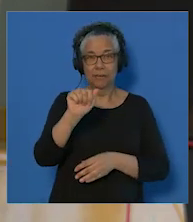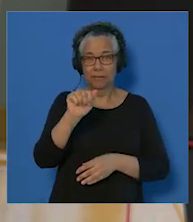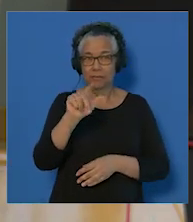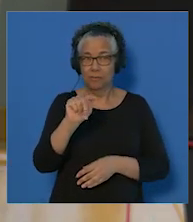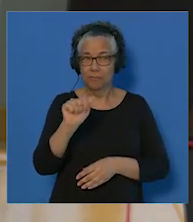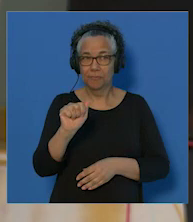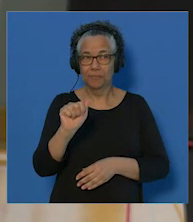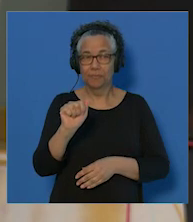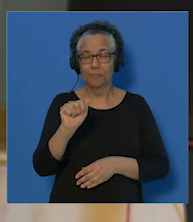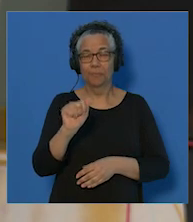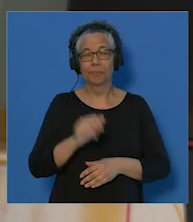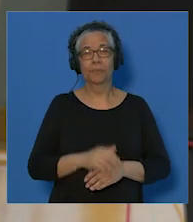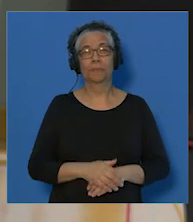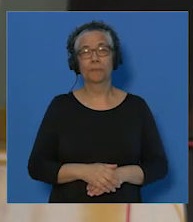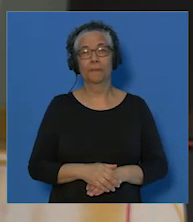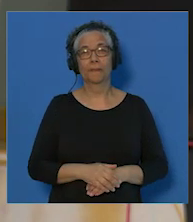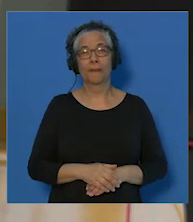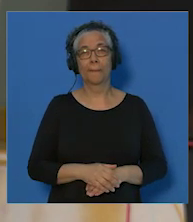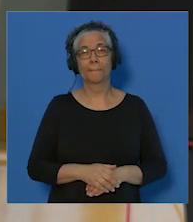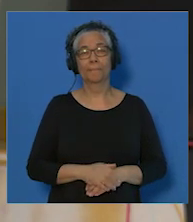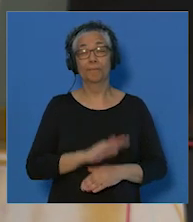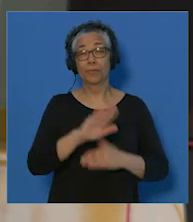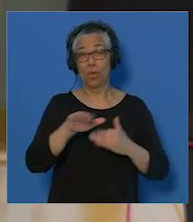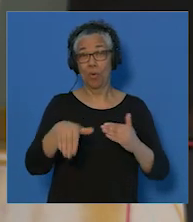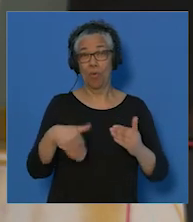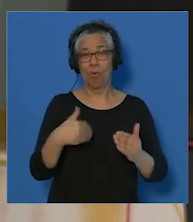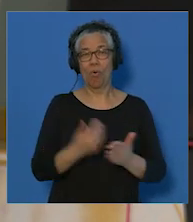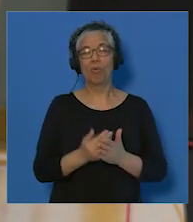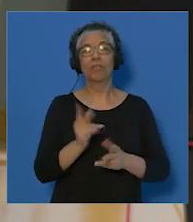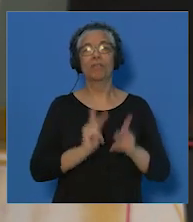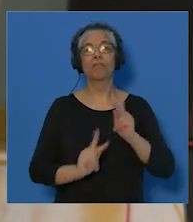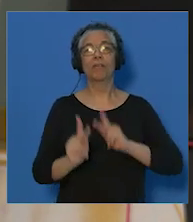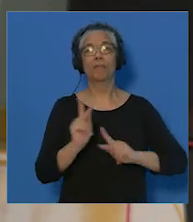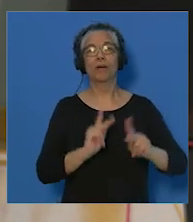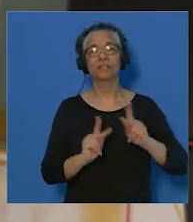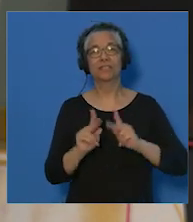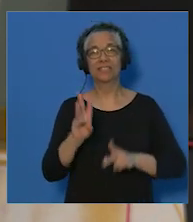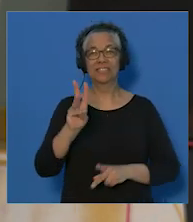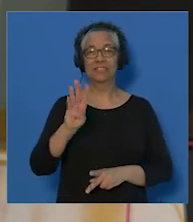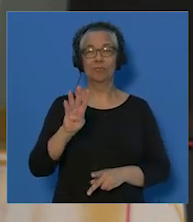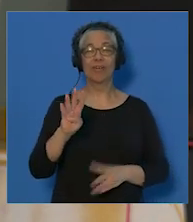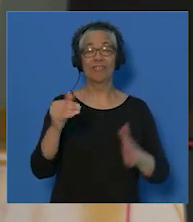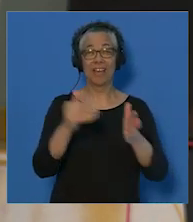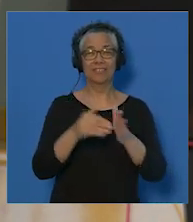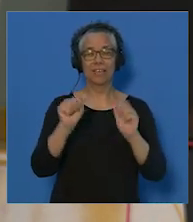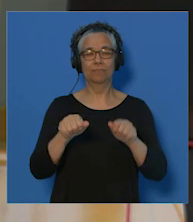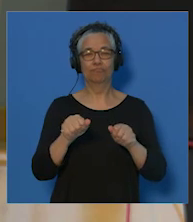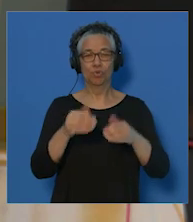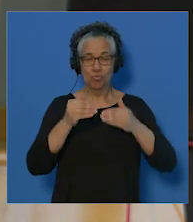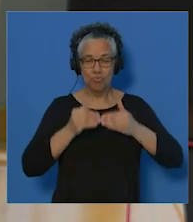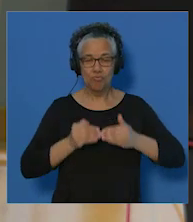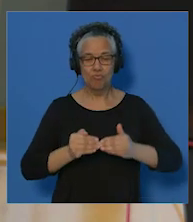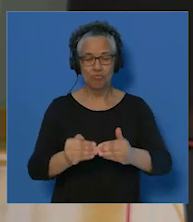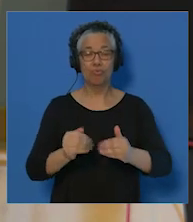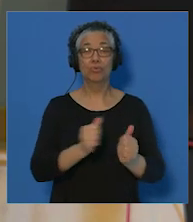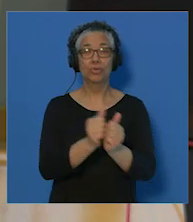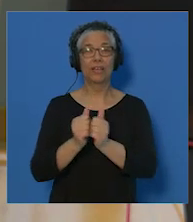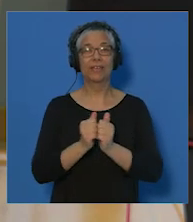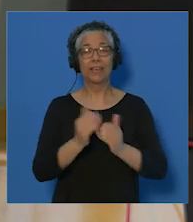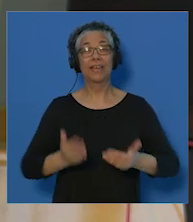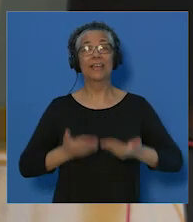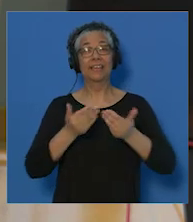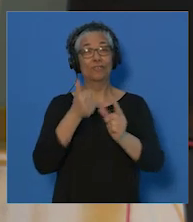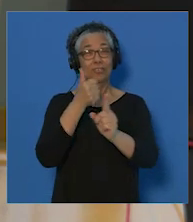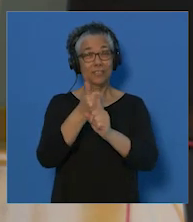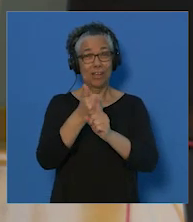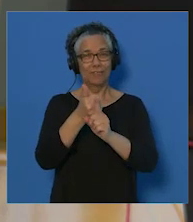of our 64,000 persons can also move forward together. Give yourself and your community a